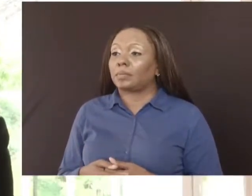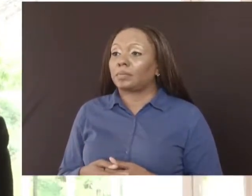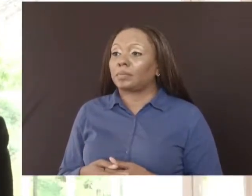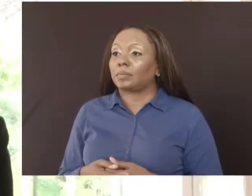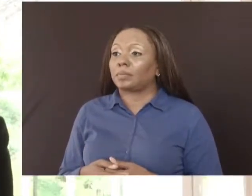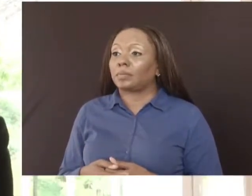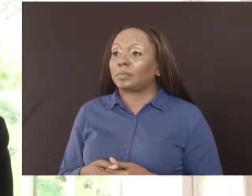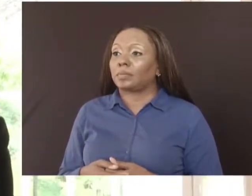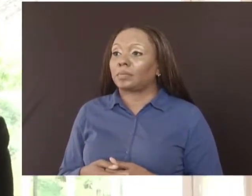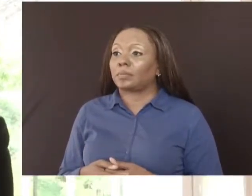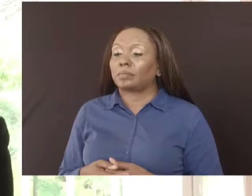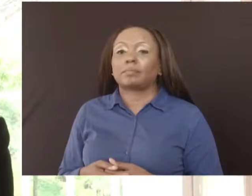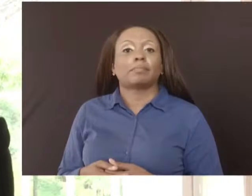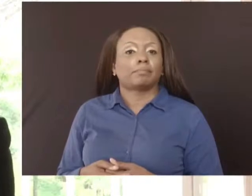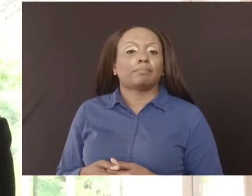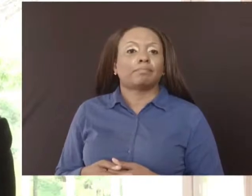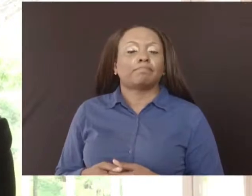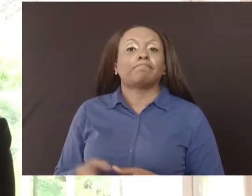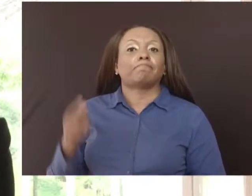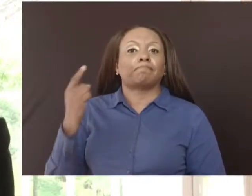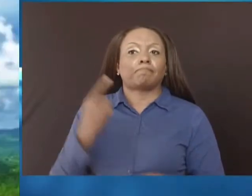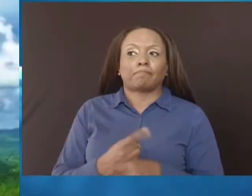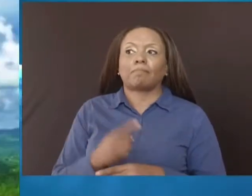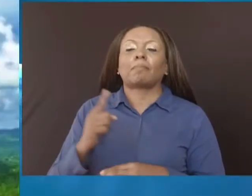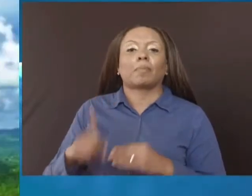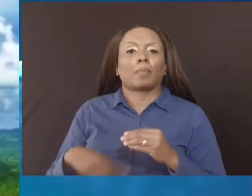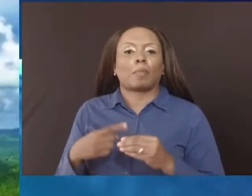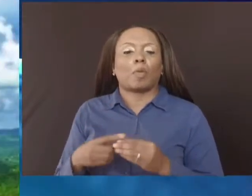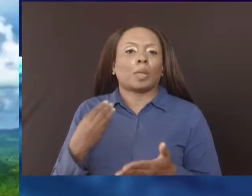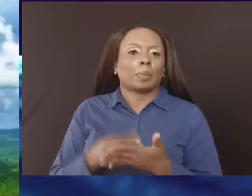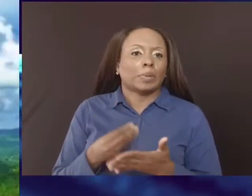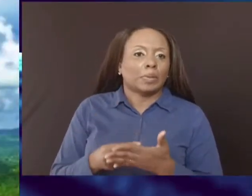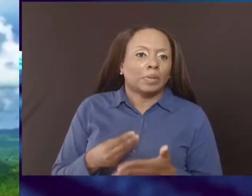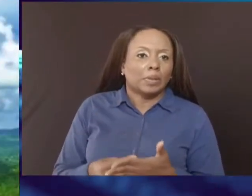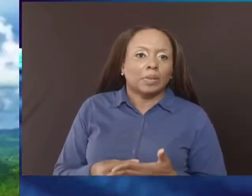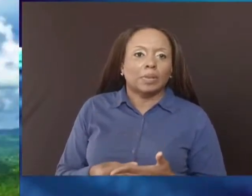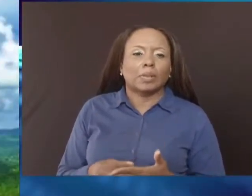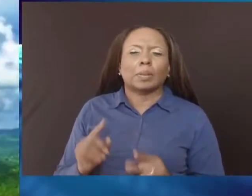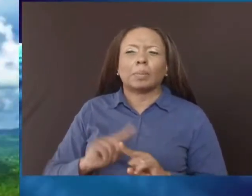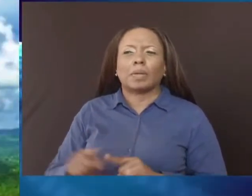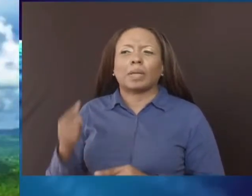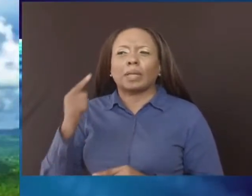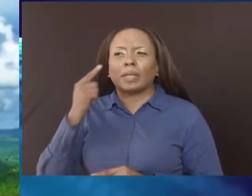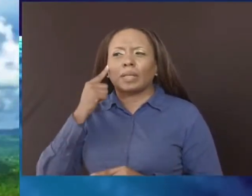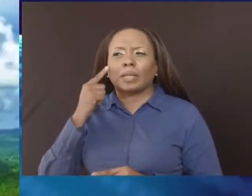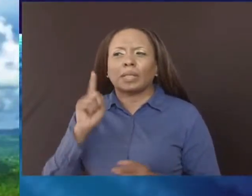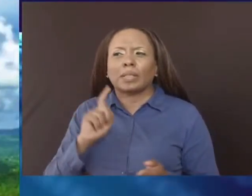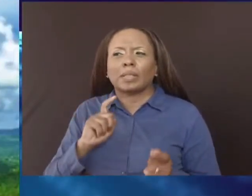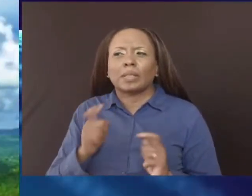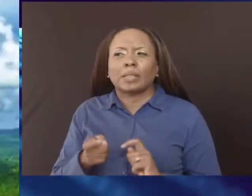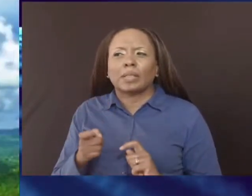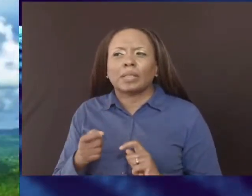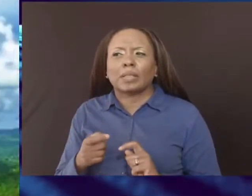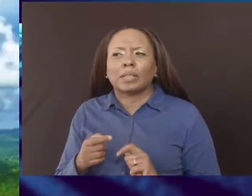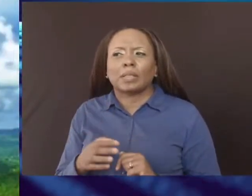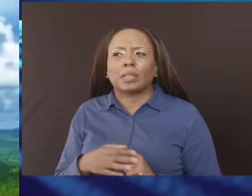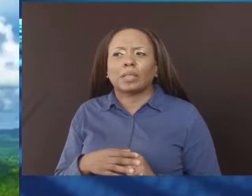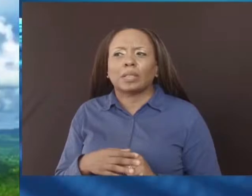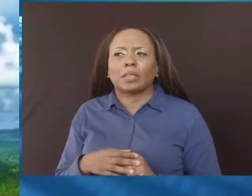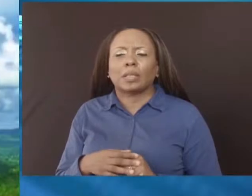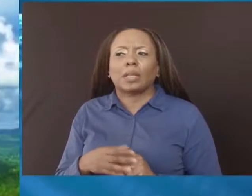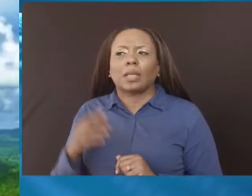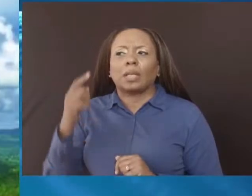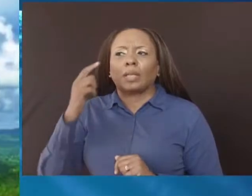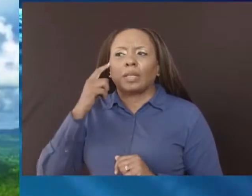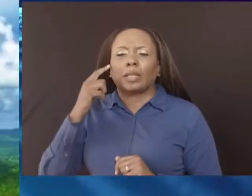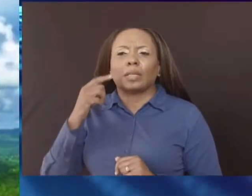Dr. Bessie is correct about the monetary fine. However, I think recently it has been amended to increase to 1